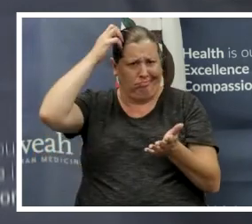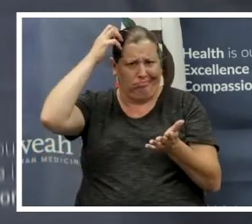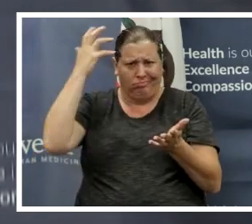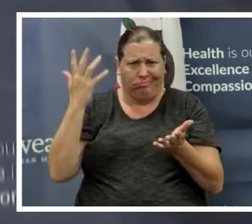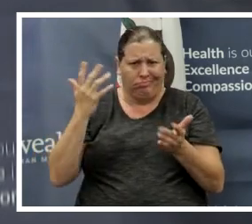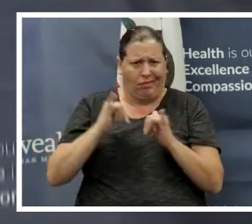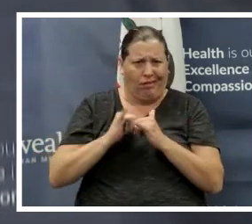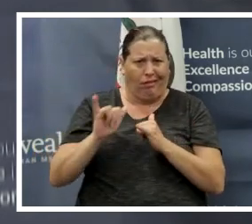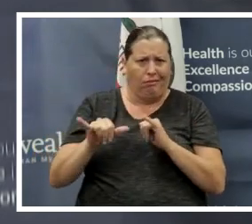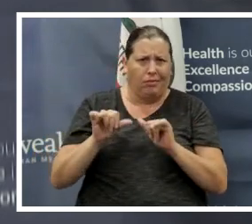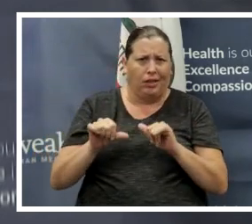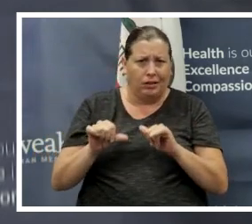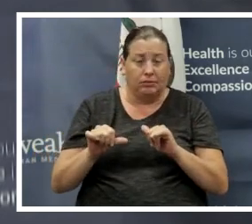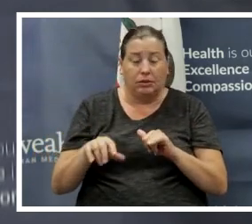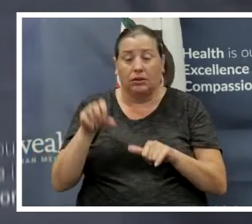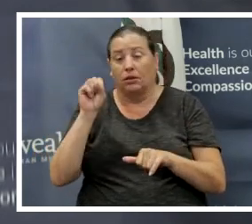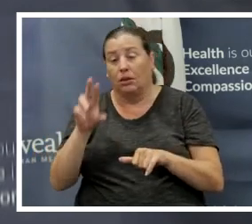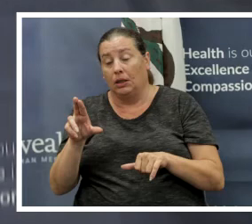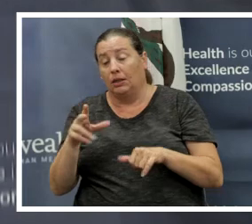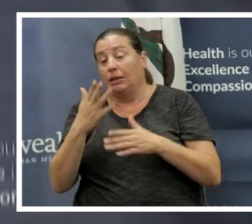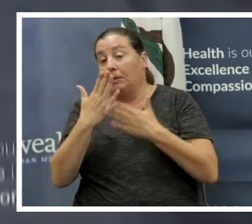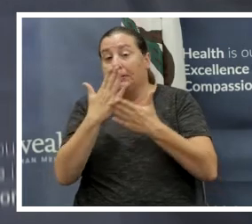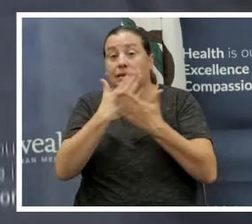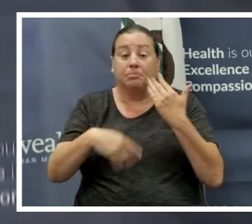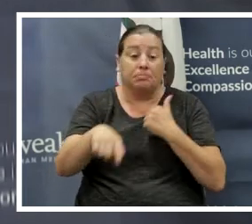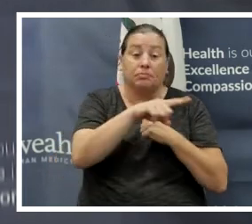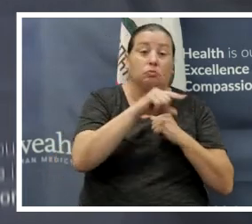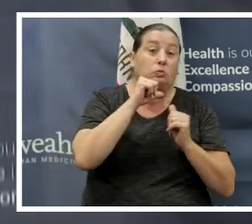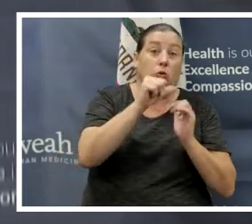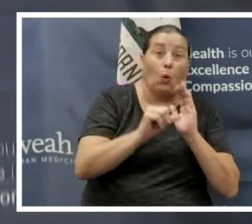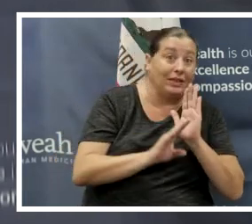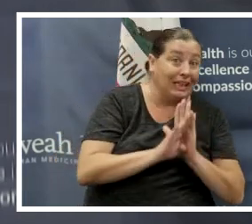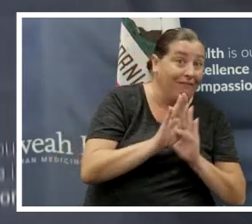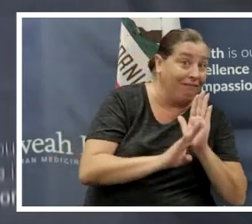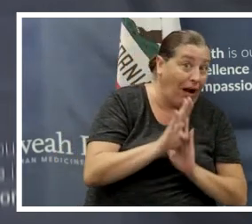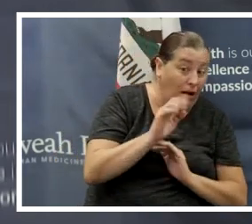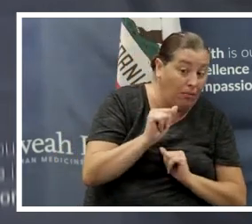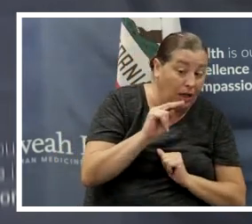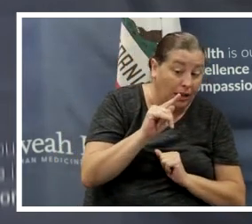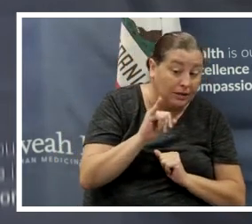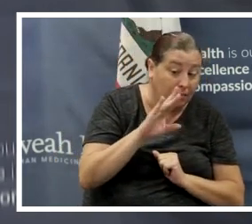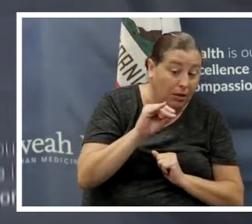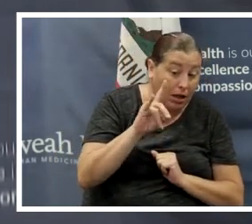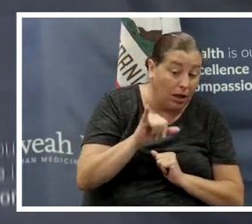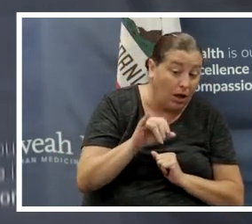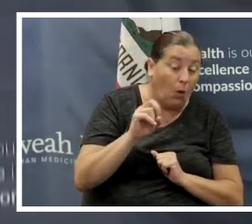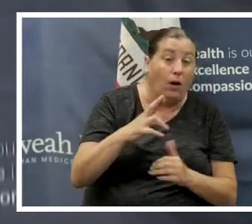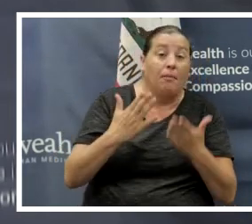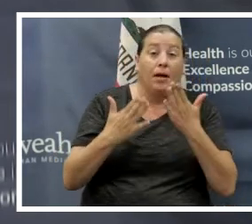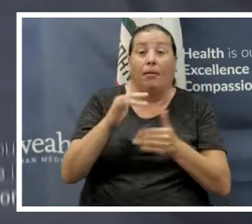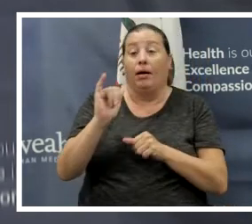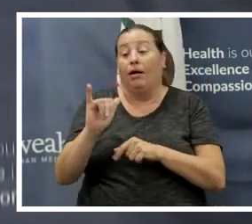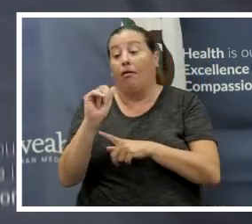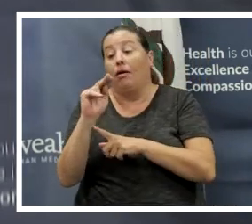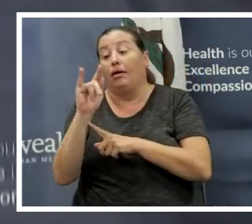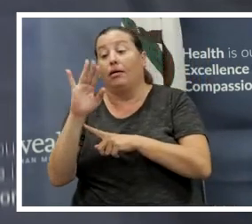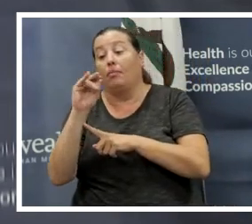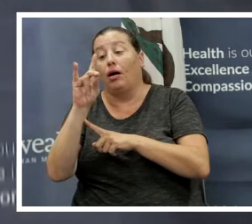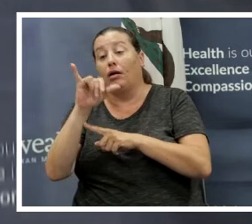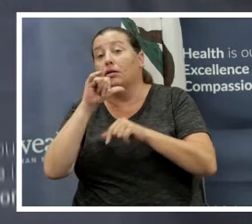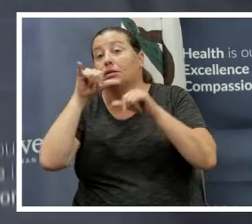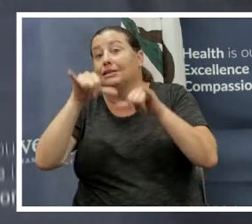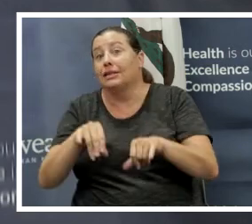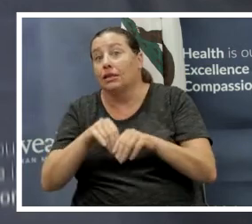or the antibodies may not stay with us for that long. So there's so much still to be learned. Right. And so